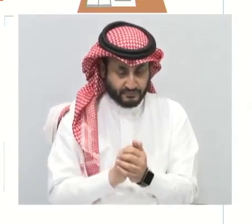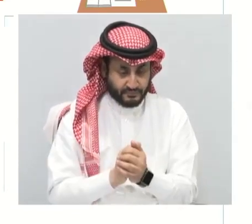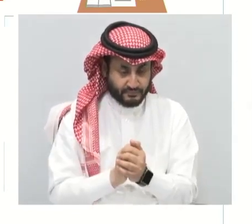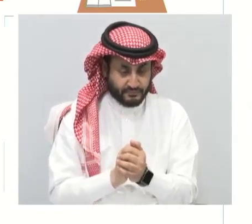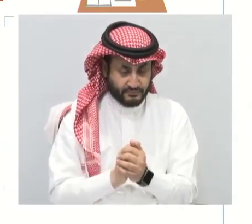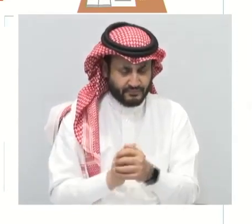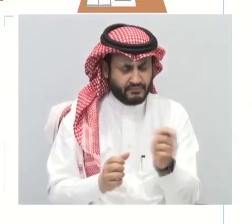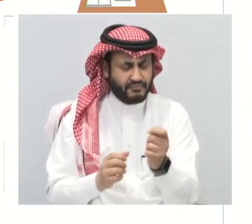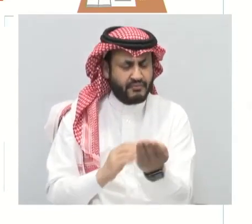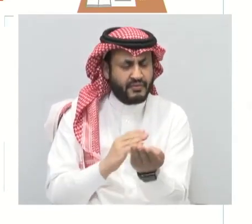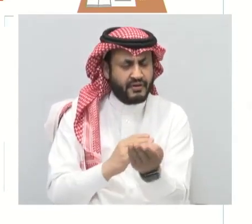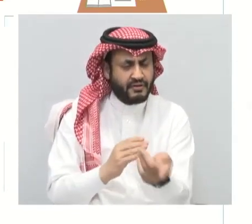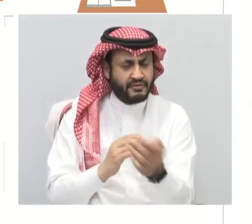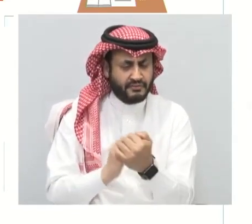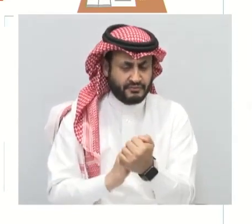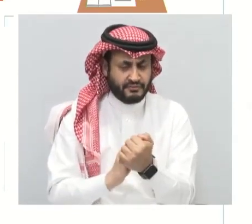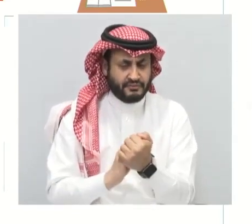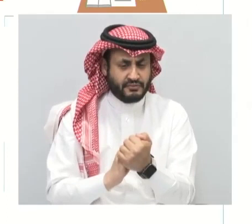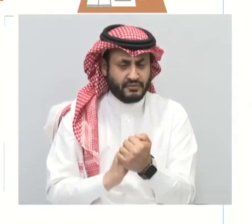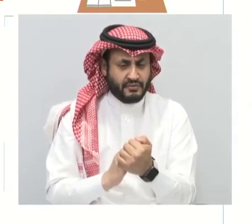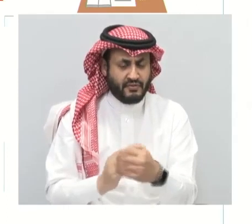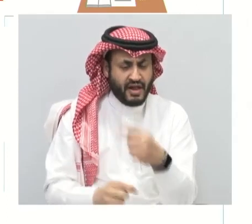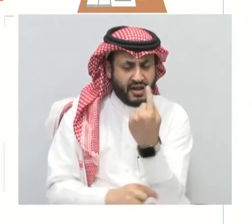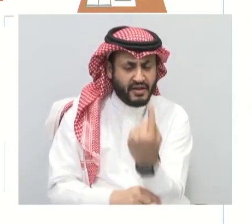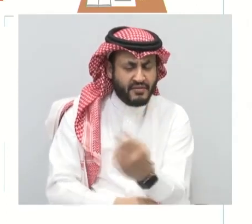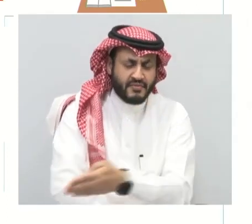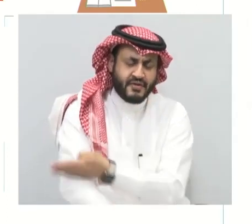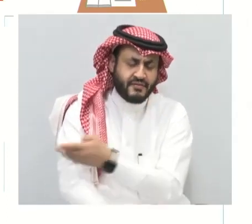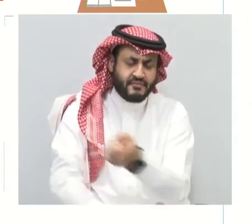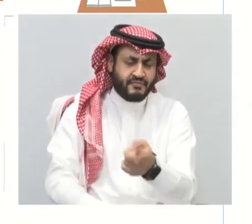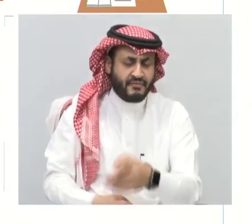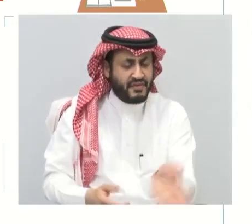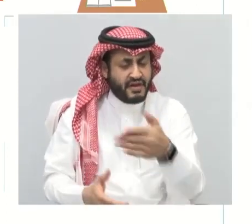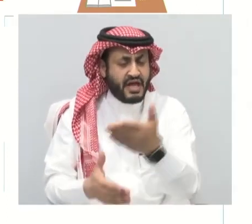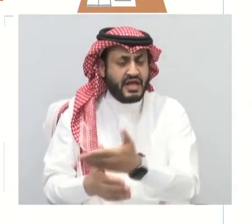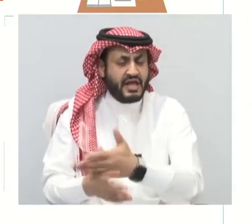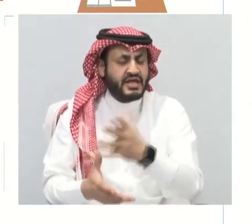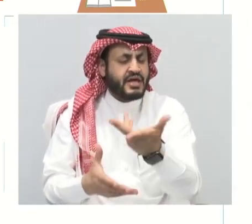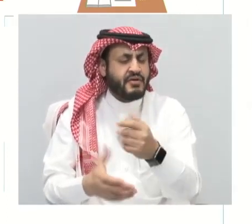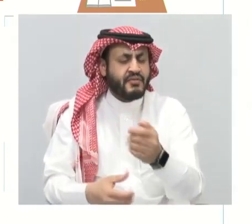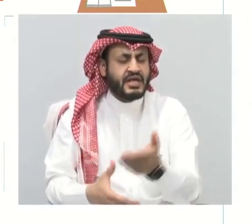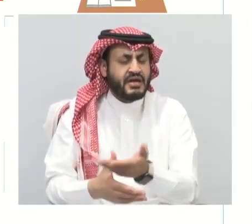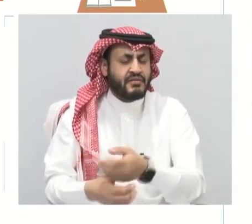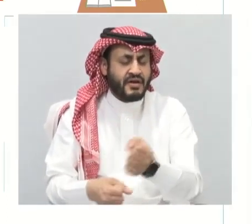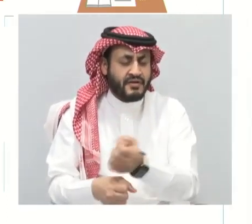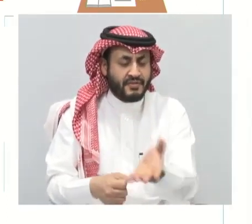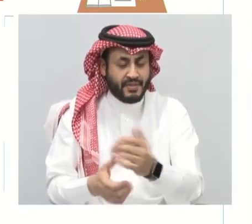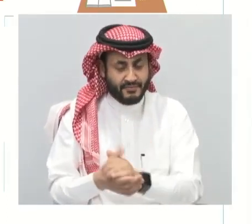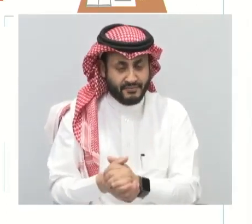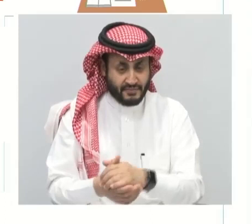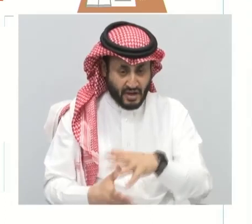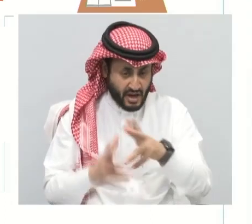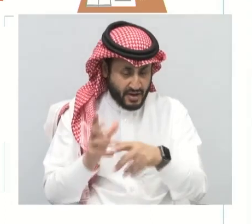a note in which you ask someone to do you a favor, explain why you need the favor, use polite language and